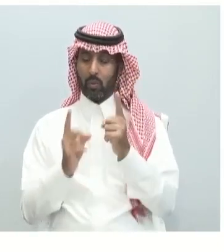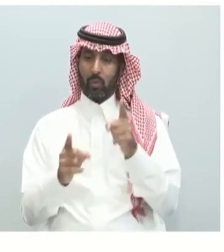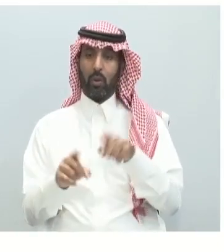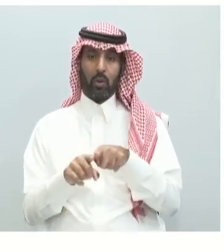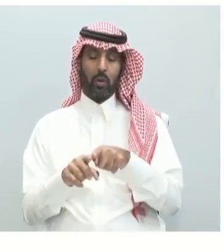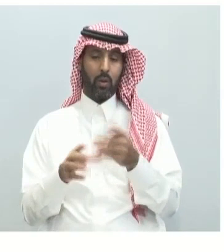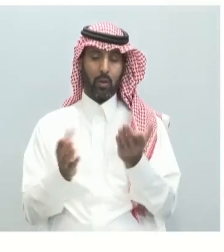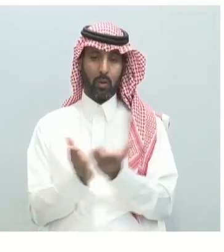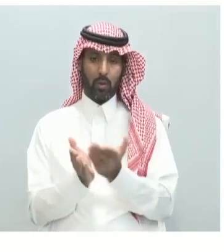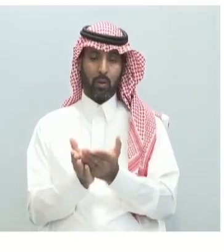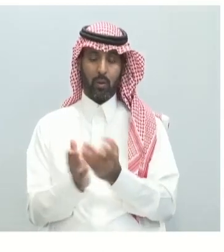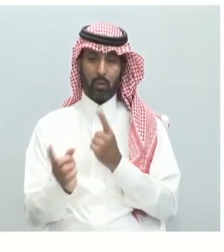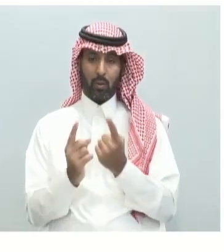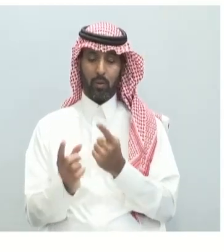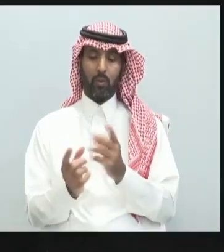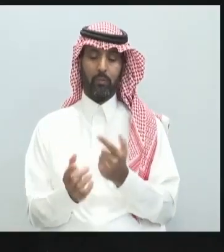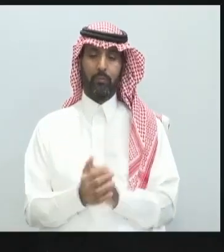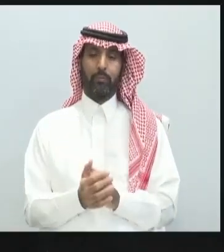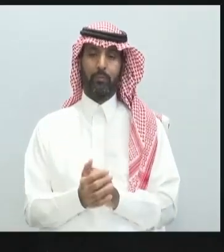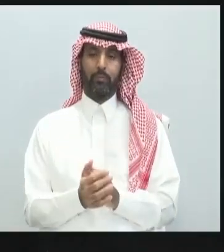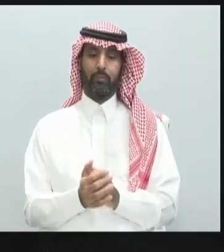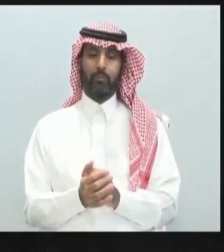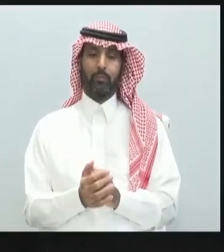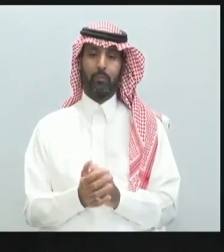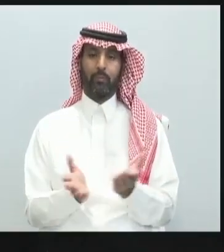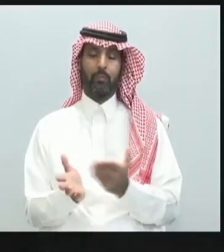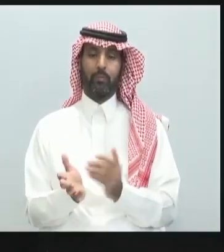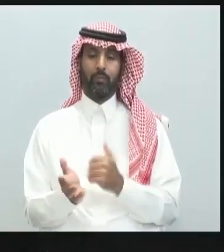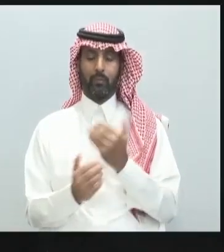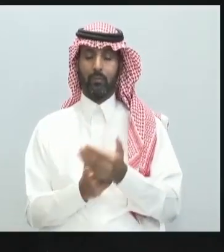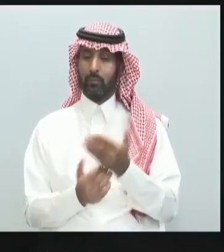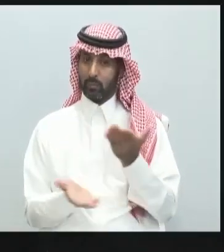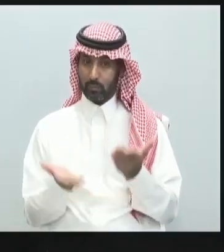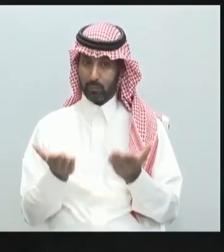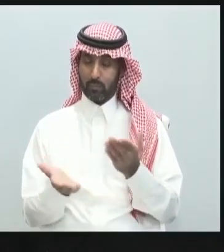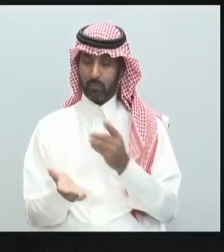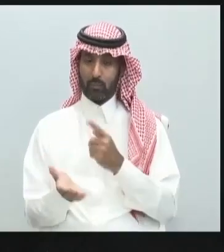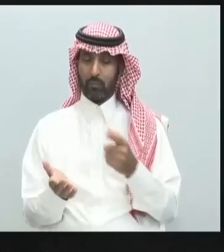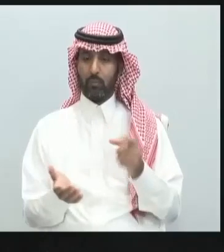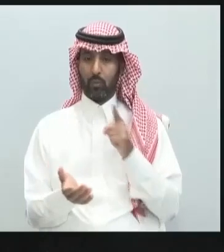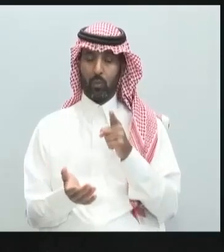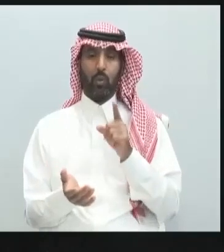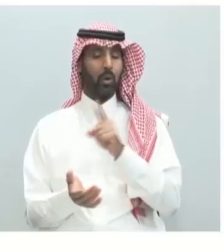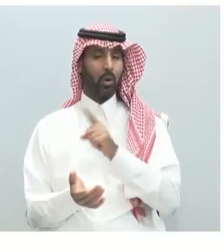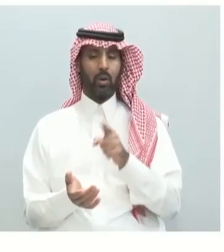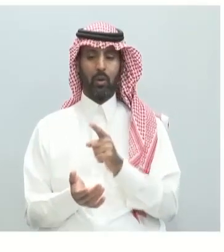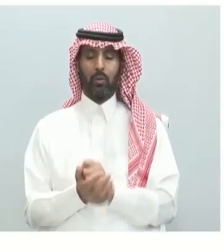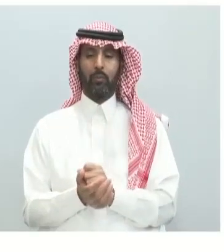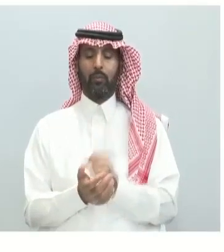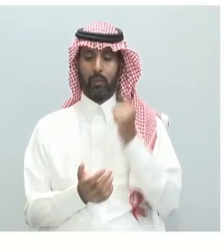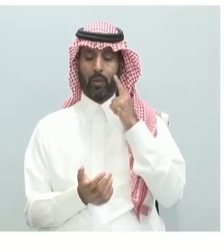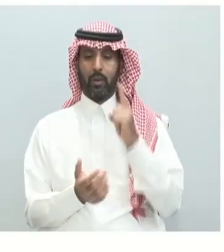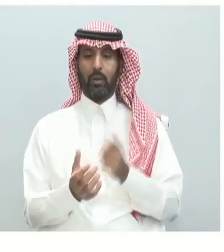chart, discuss your ideas, your opinions with your friend, and then compare your ideas. Here's a fun fact.